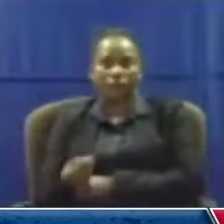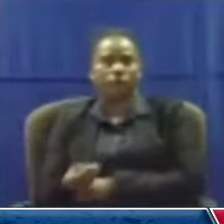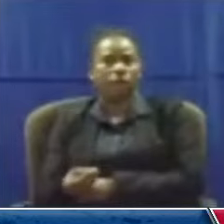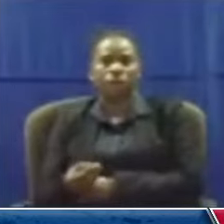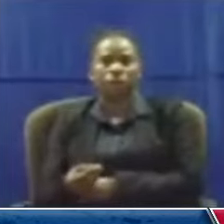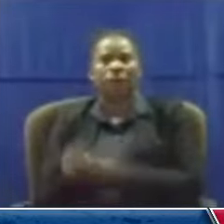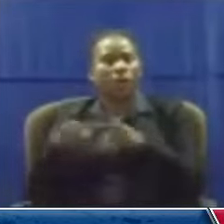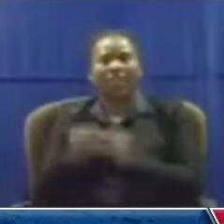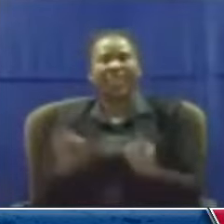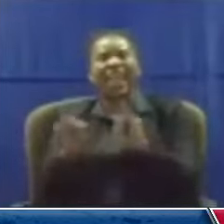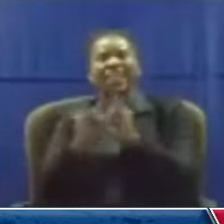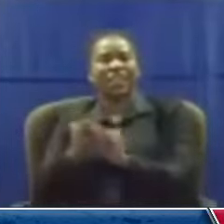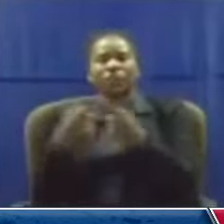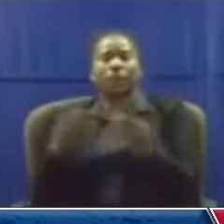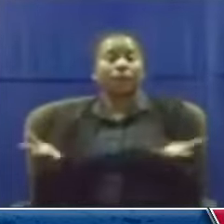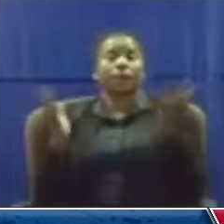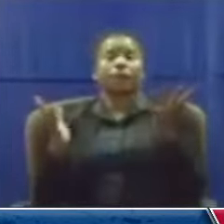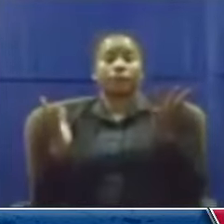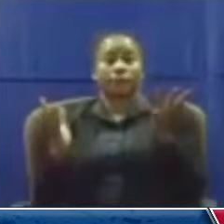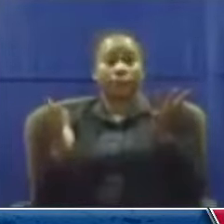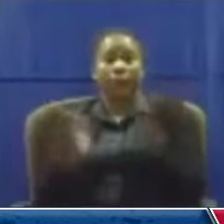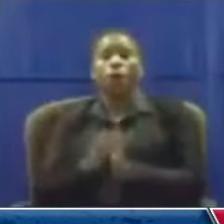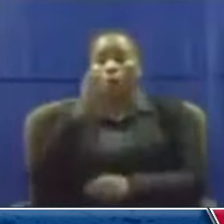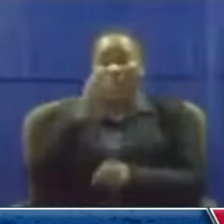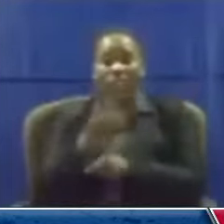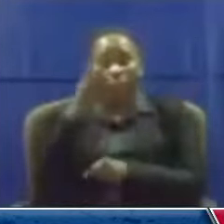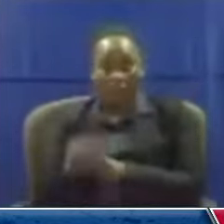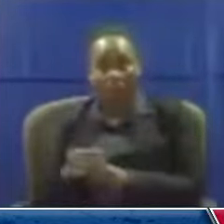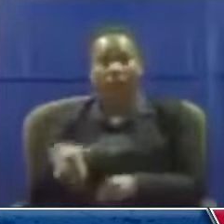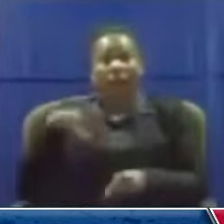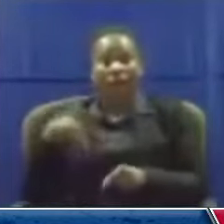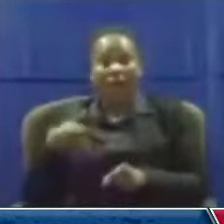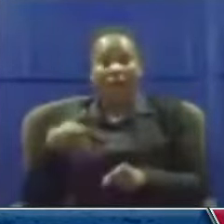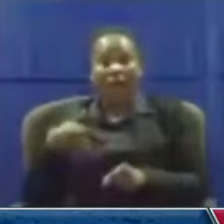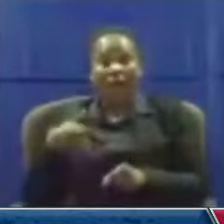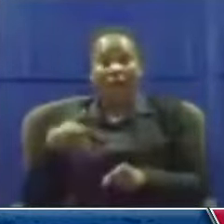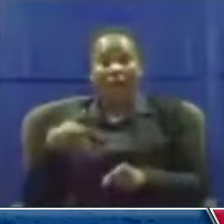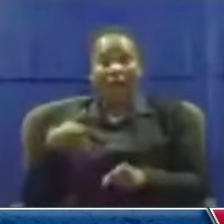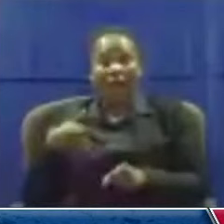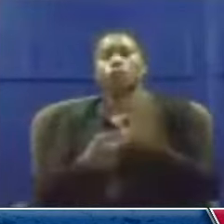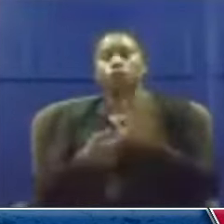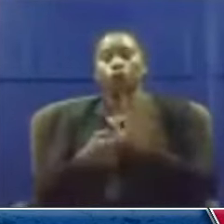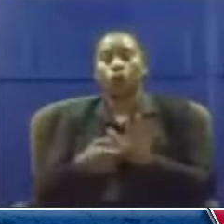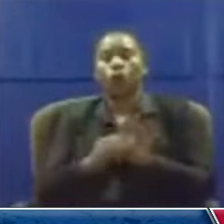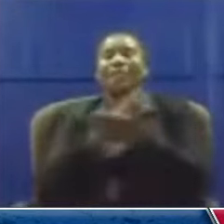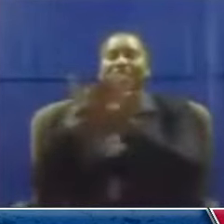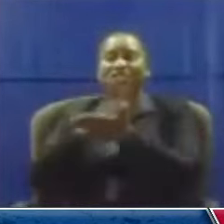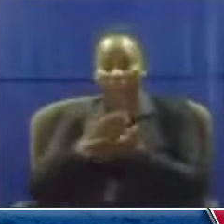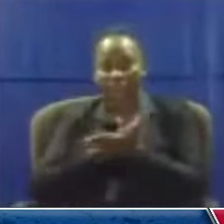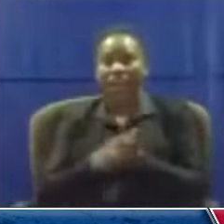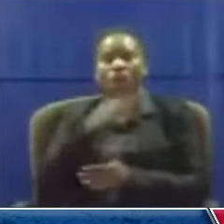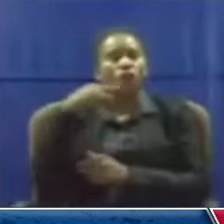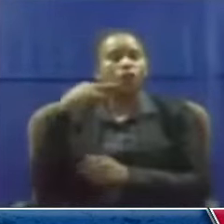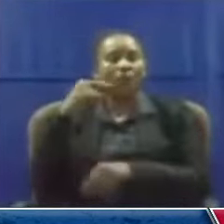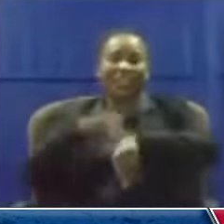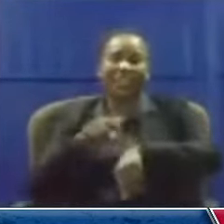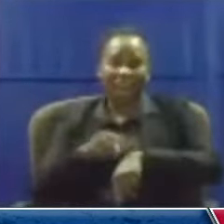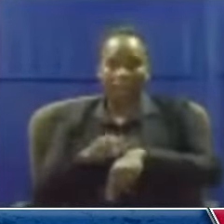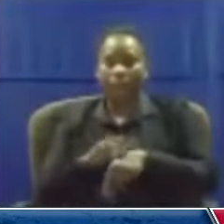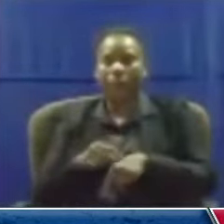urgent if it's anything but. We need to have a live dashboard to share real-time information on dam levels and